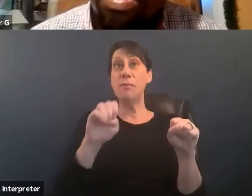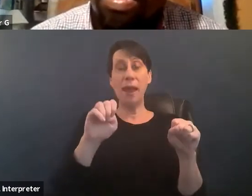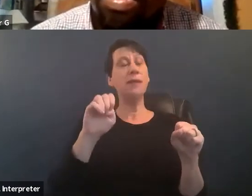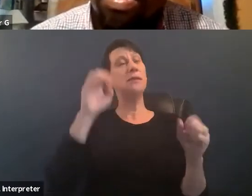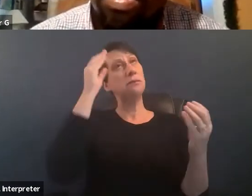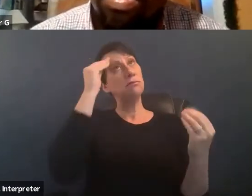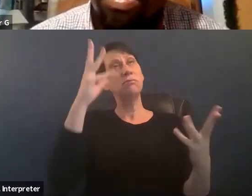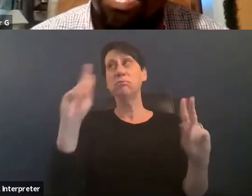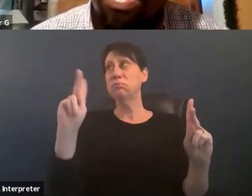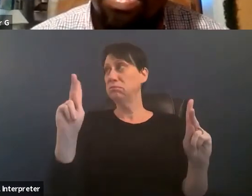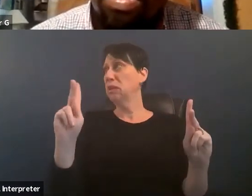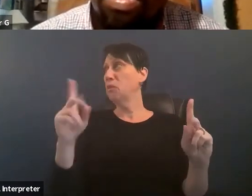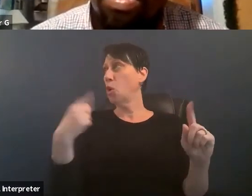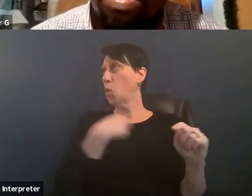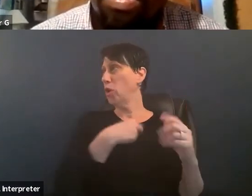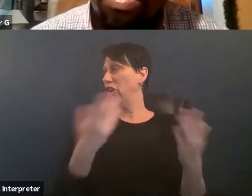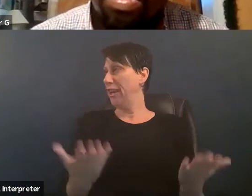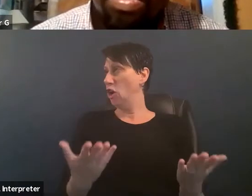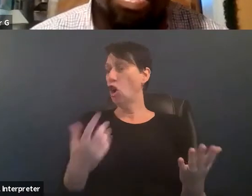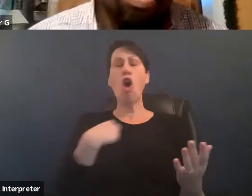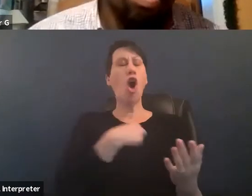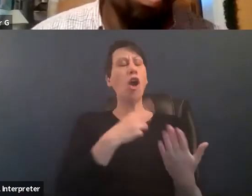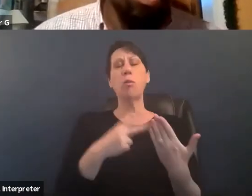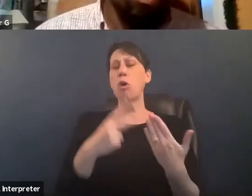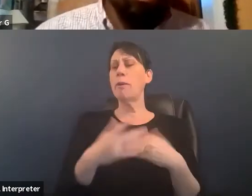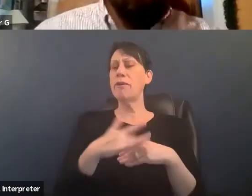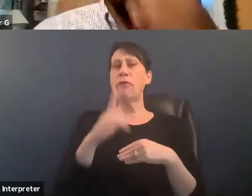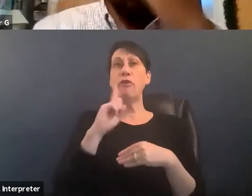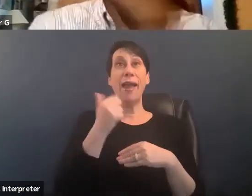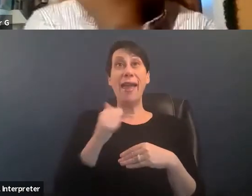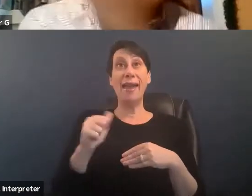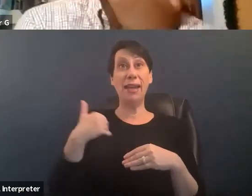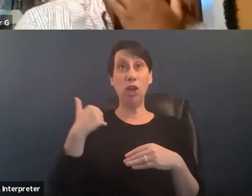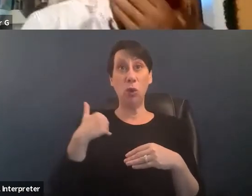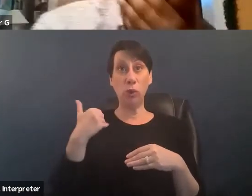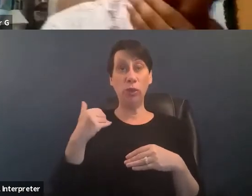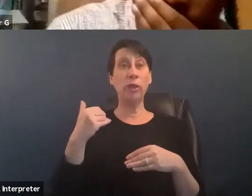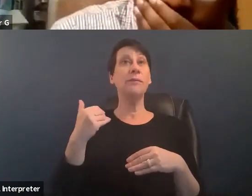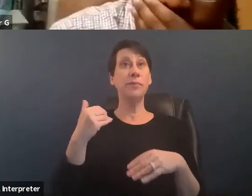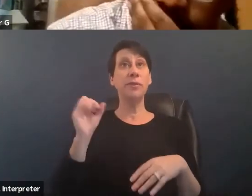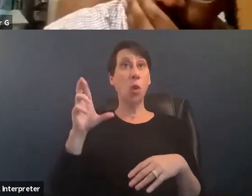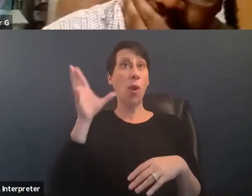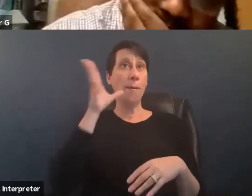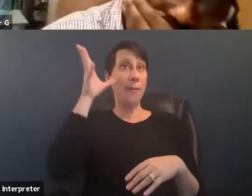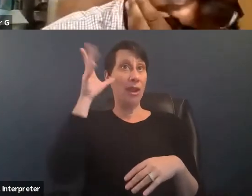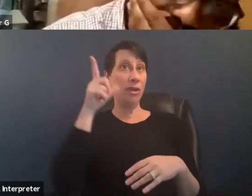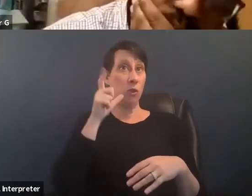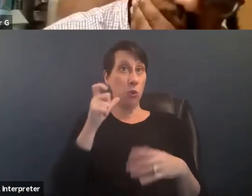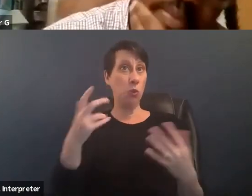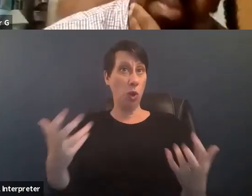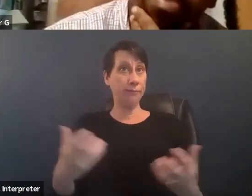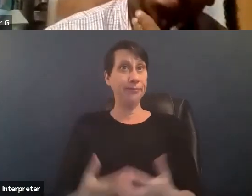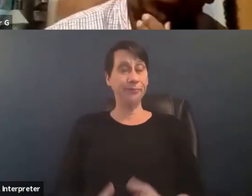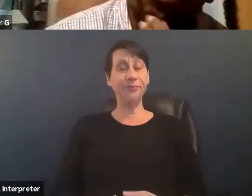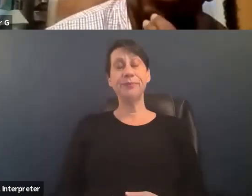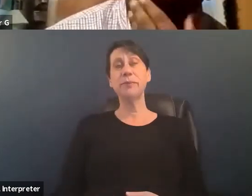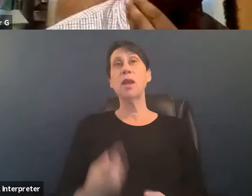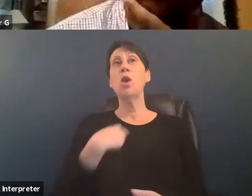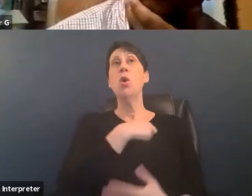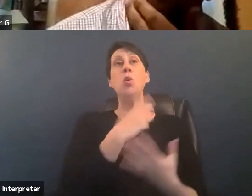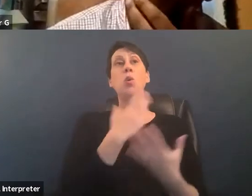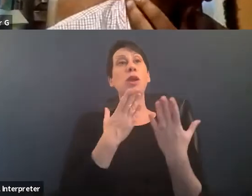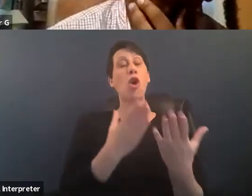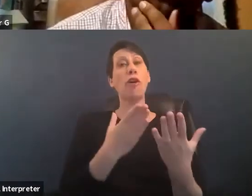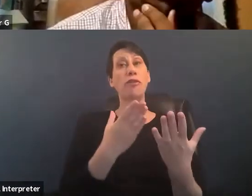our programming is available for any youth that wants it or the parents that want it for them. And we offer our sessions, we offer